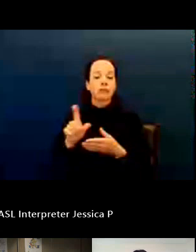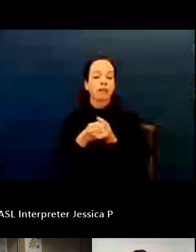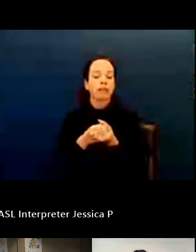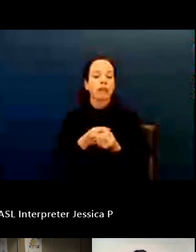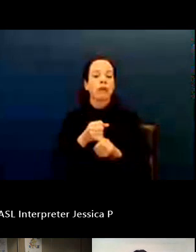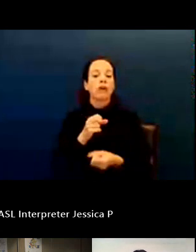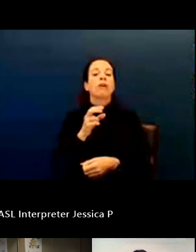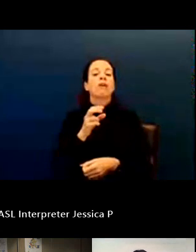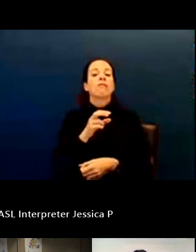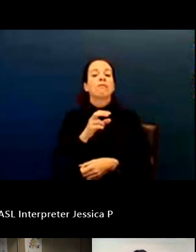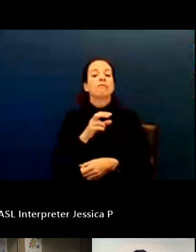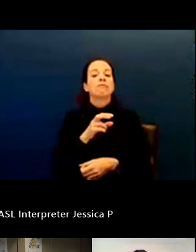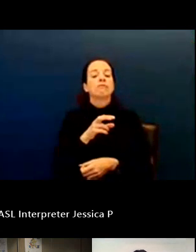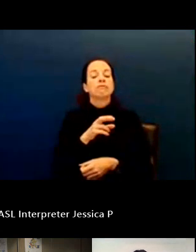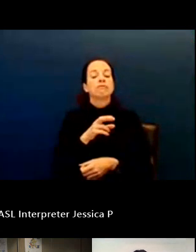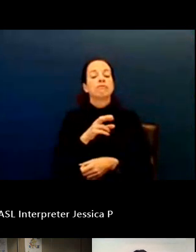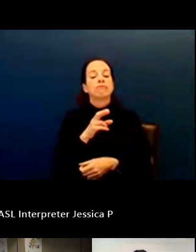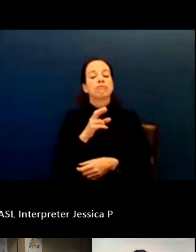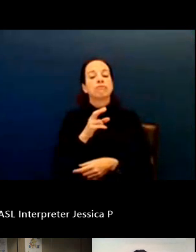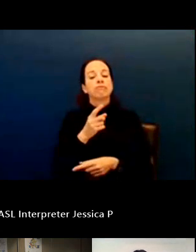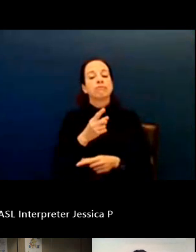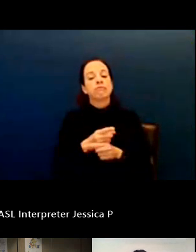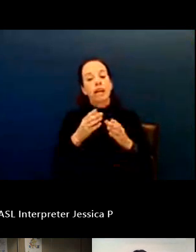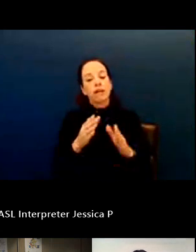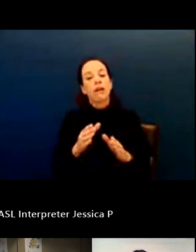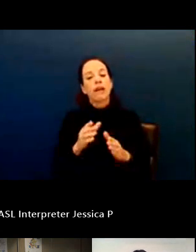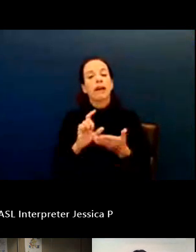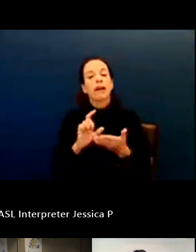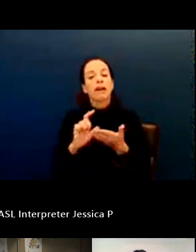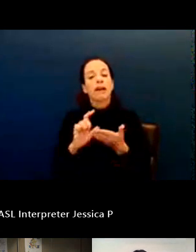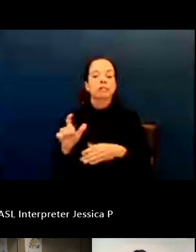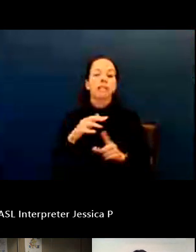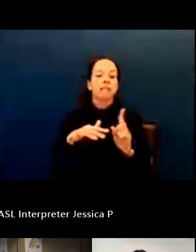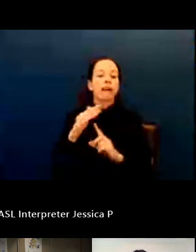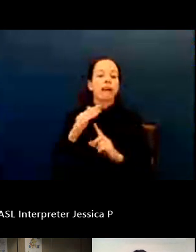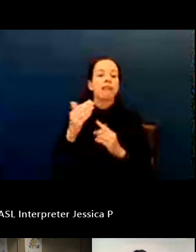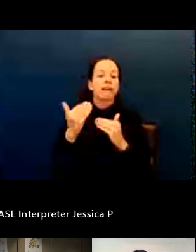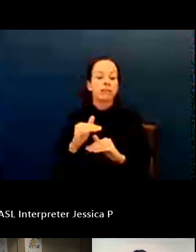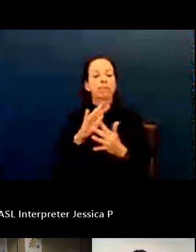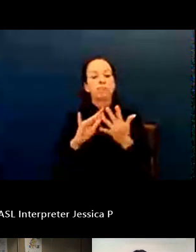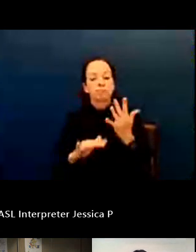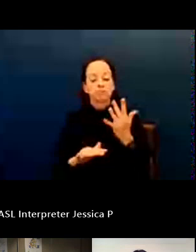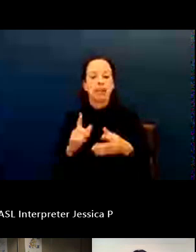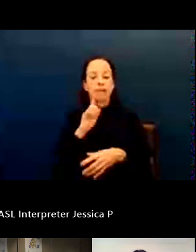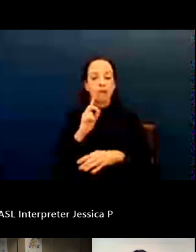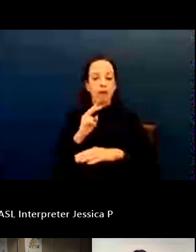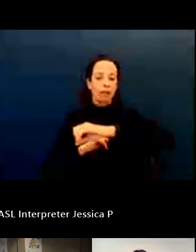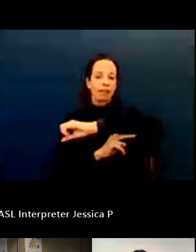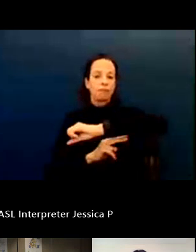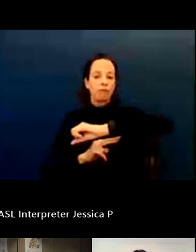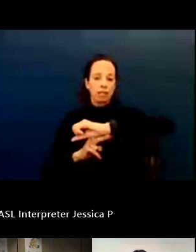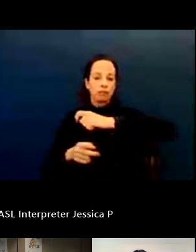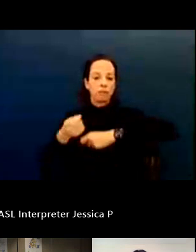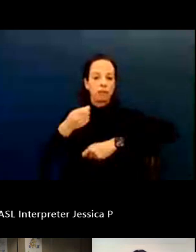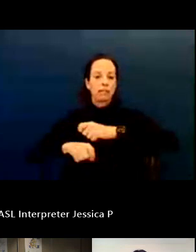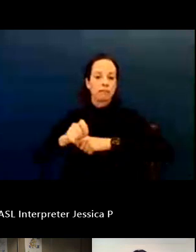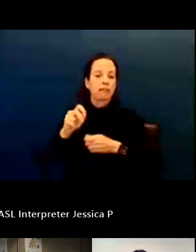acquisitions, utility relocations, and environmental mitigation obligations for the bridge replacement